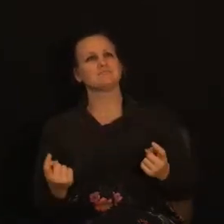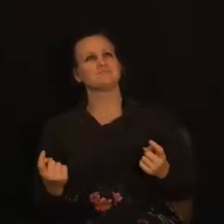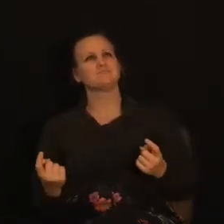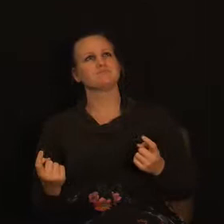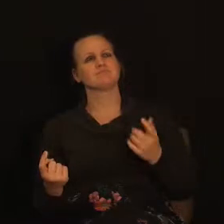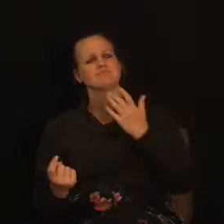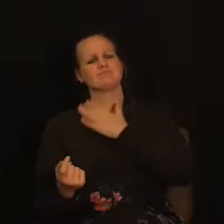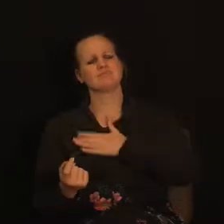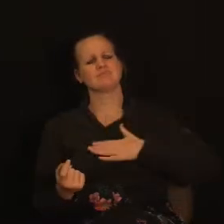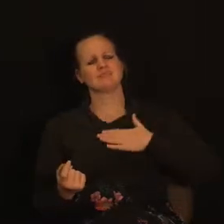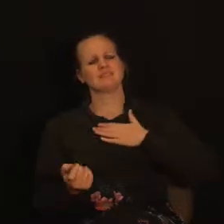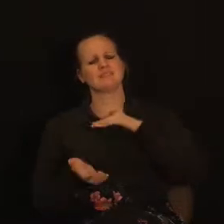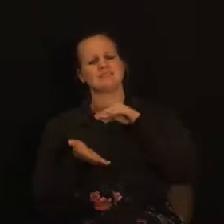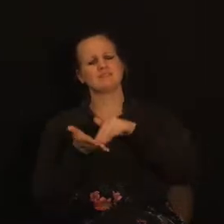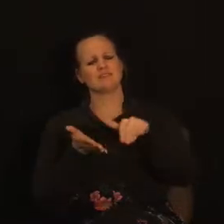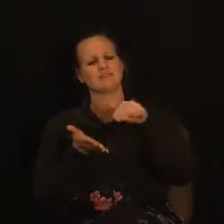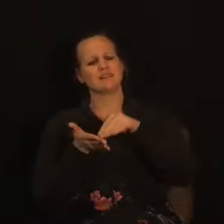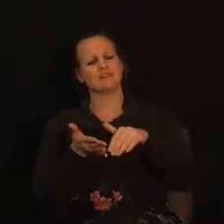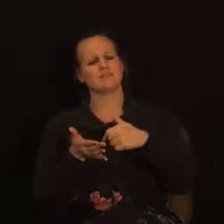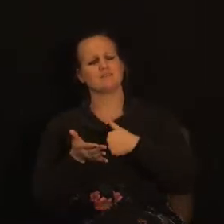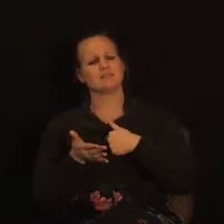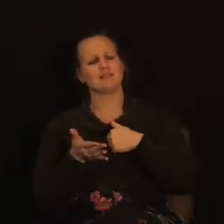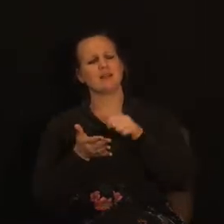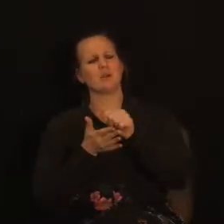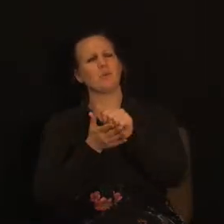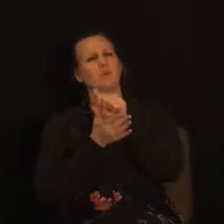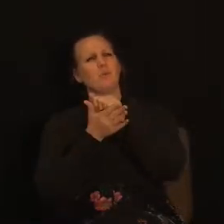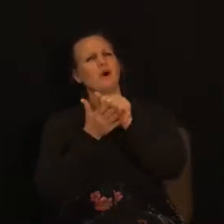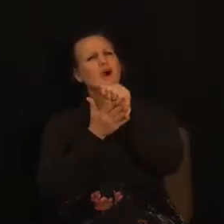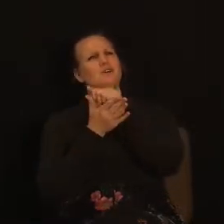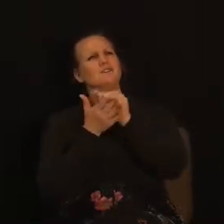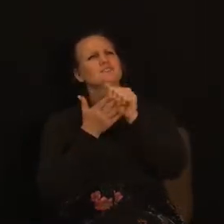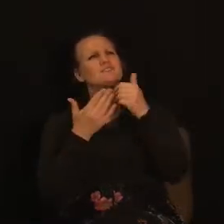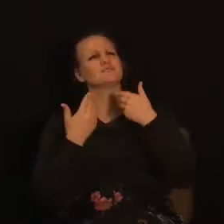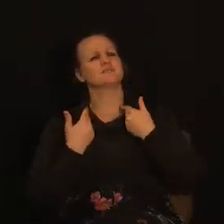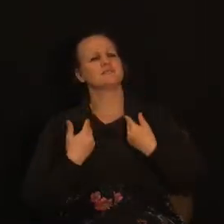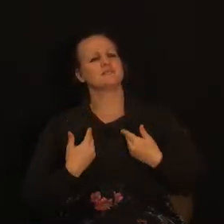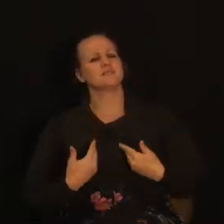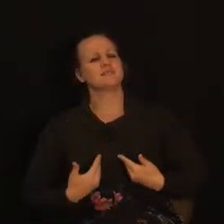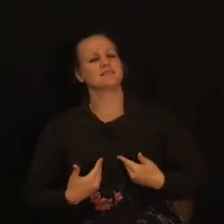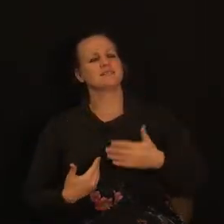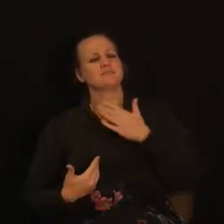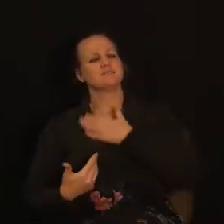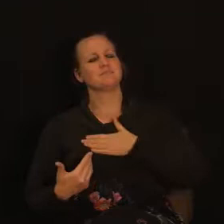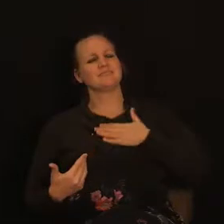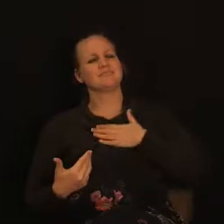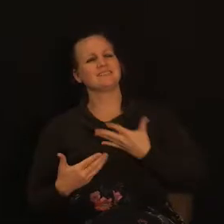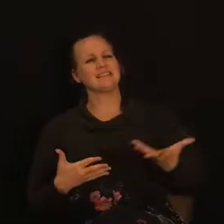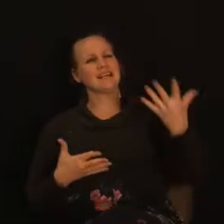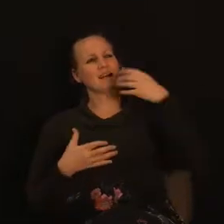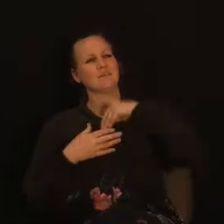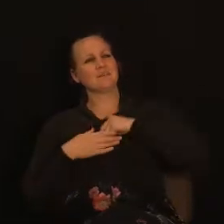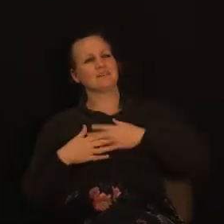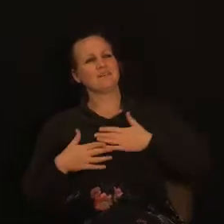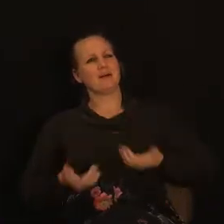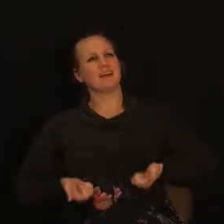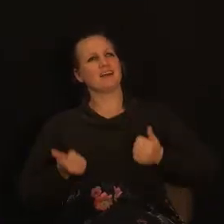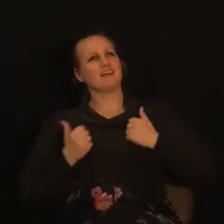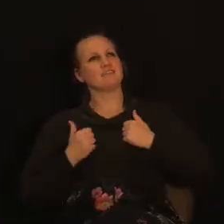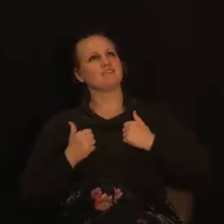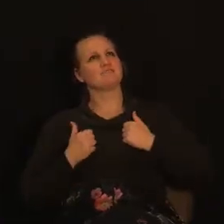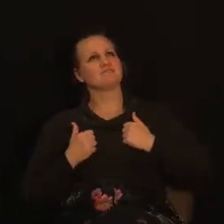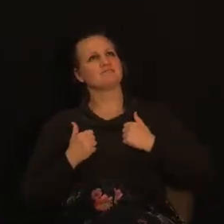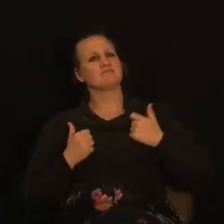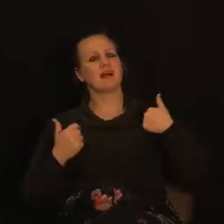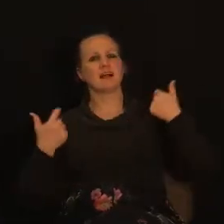Please forgive me and wash me. Please come into my life.